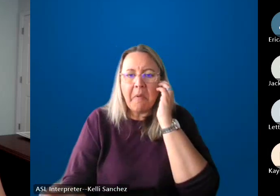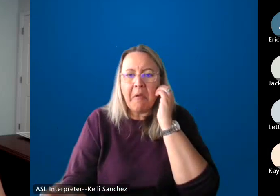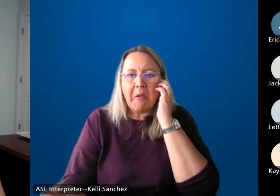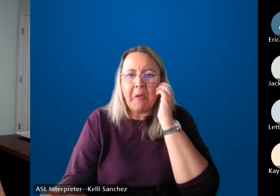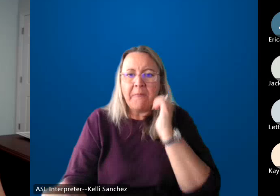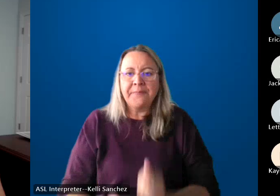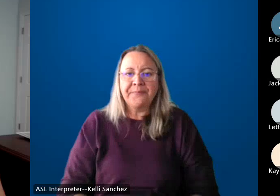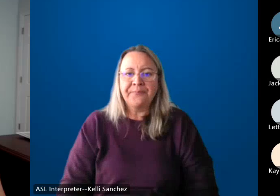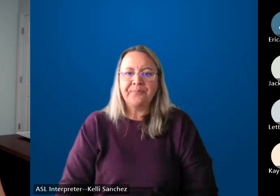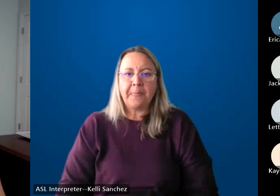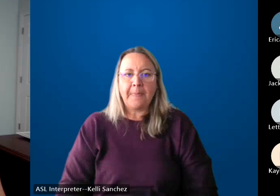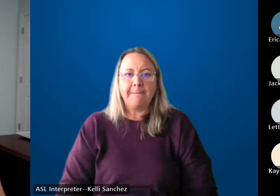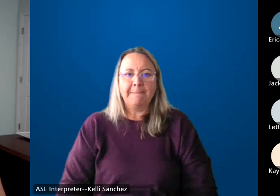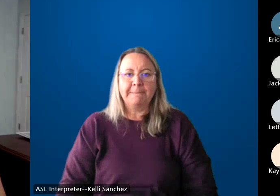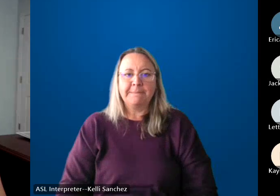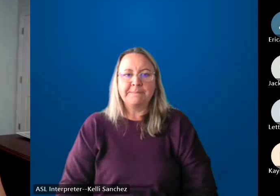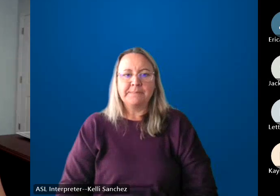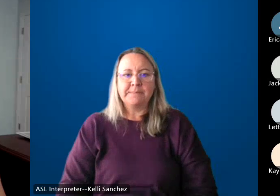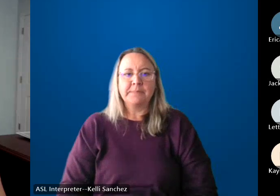I can start again.